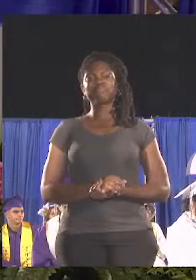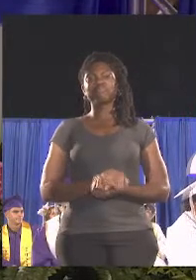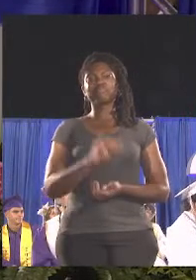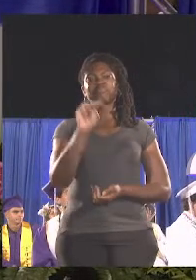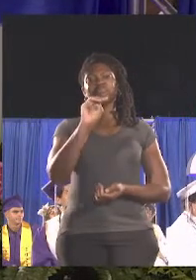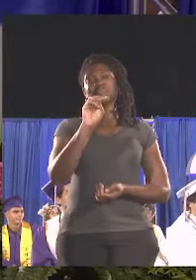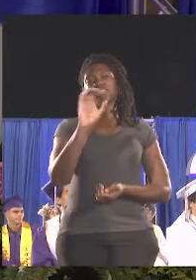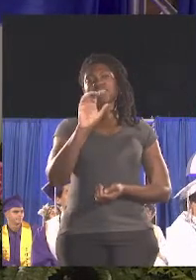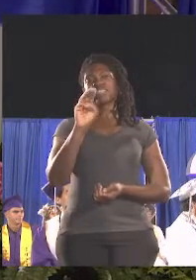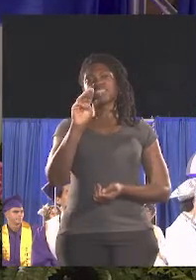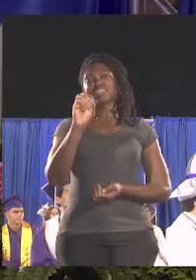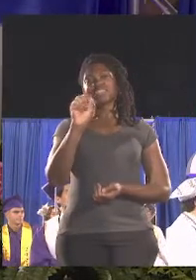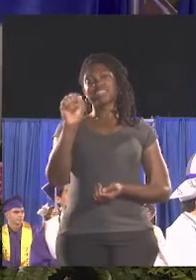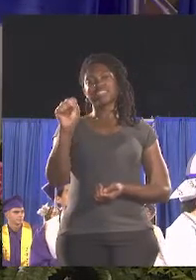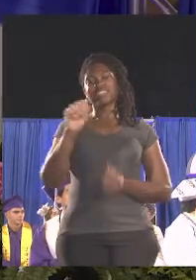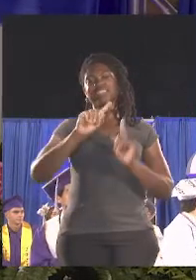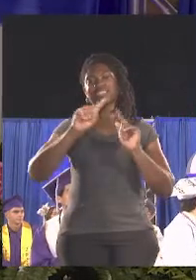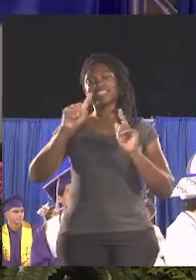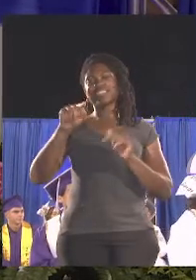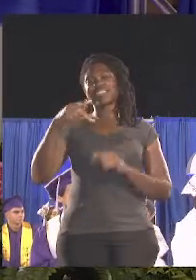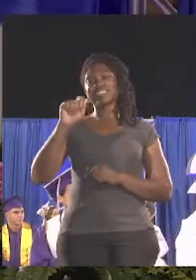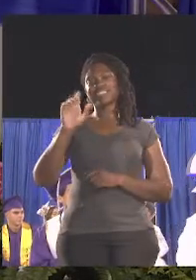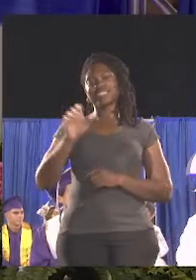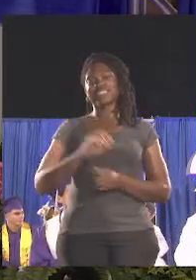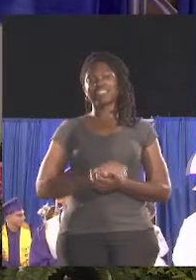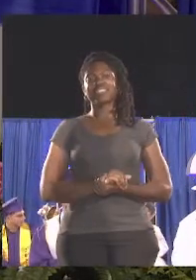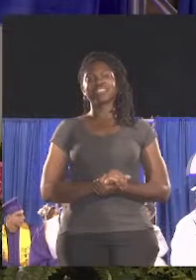Marilyn C. Moss, Palo Alto College.